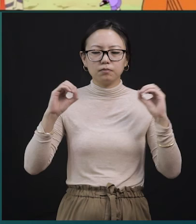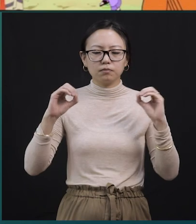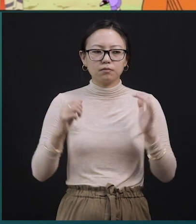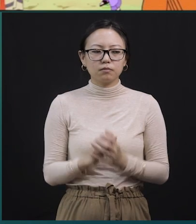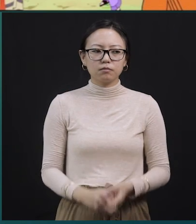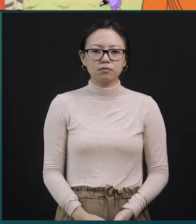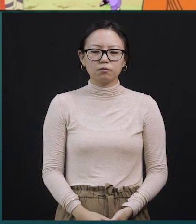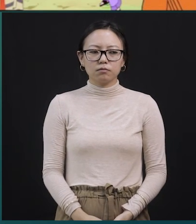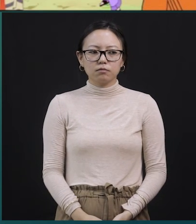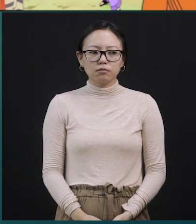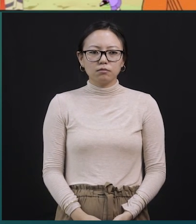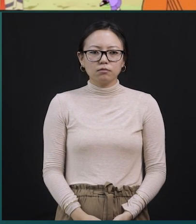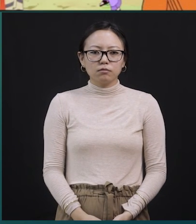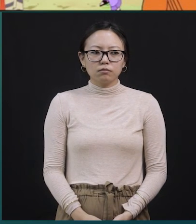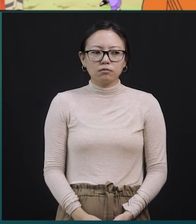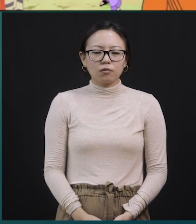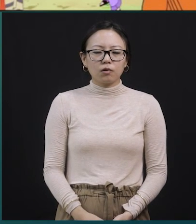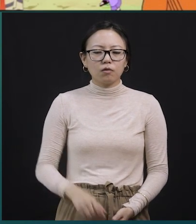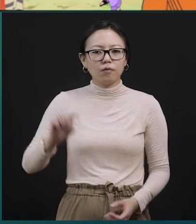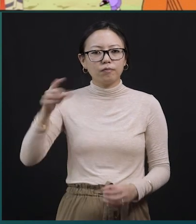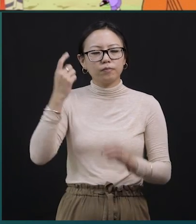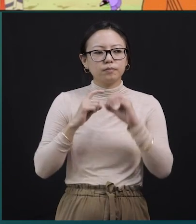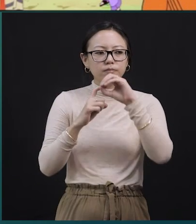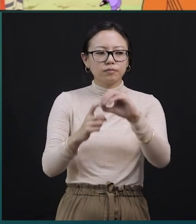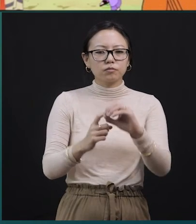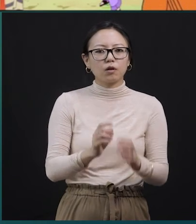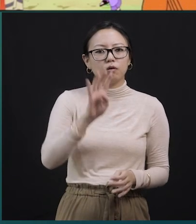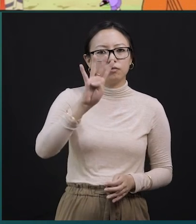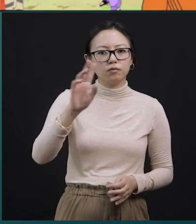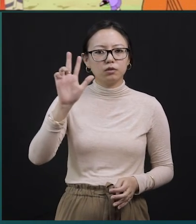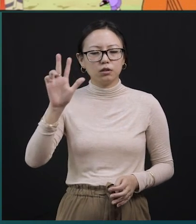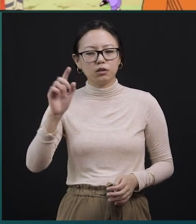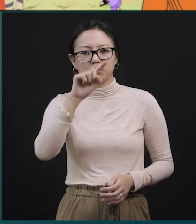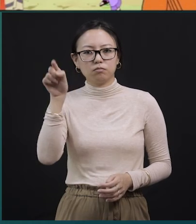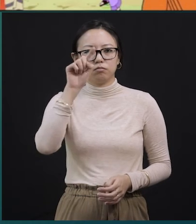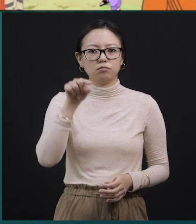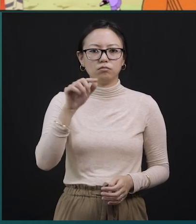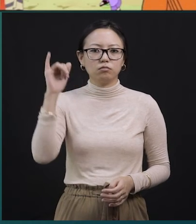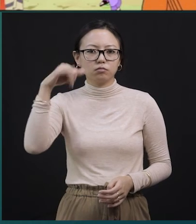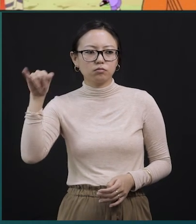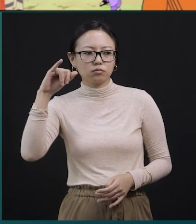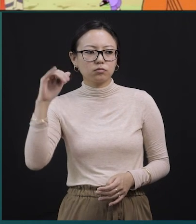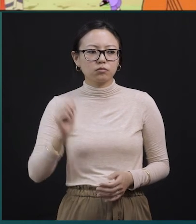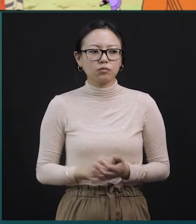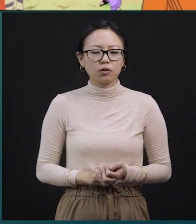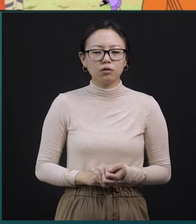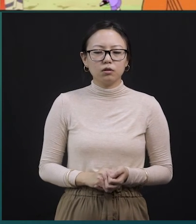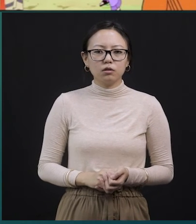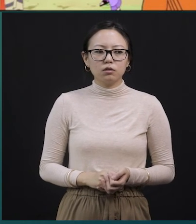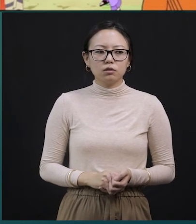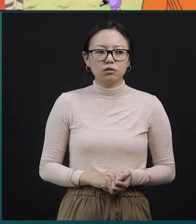remainder. Okay, so look here, the first question that you have 48 divided by 6, right?